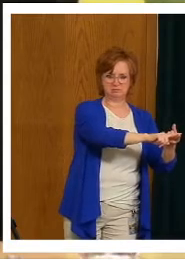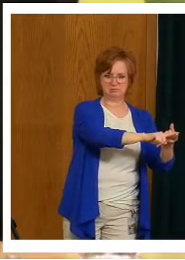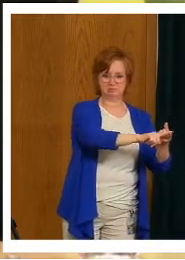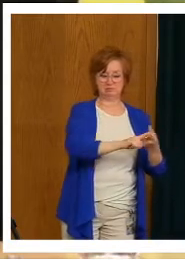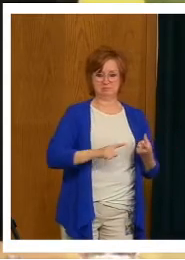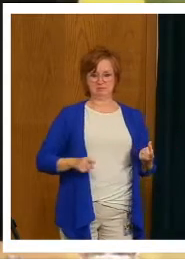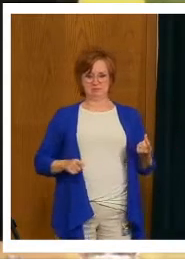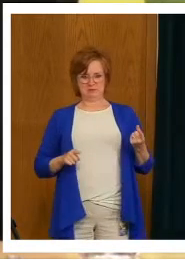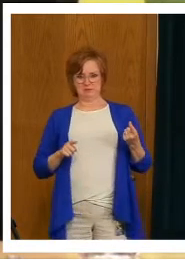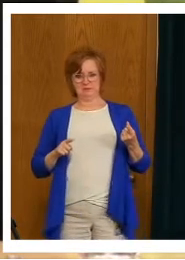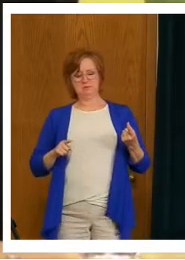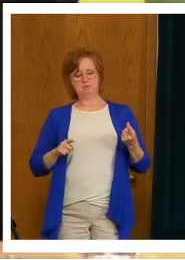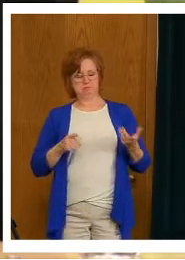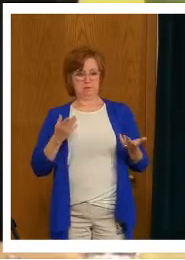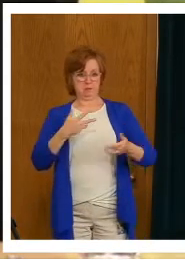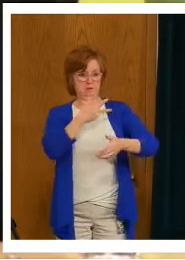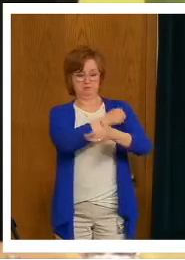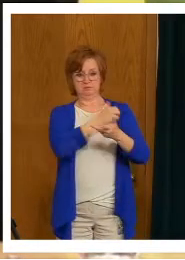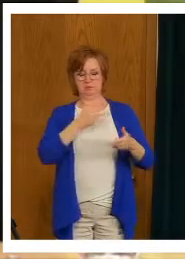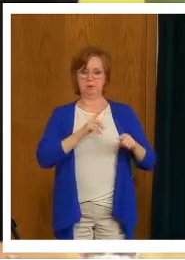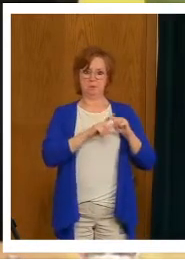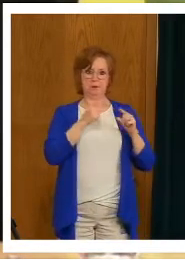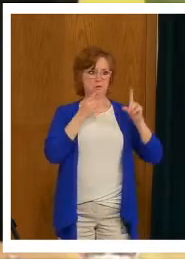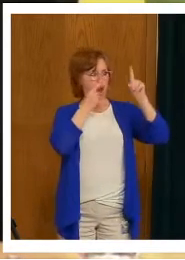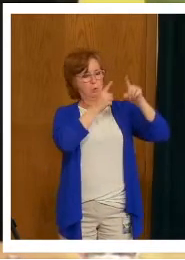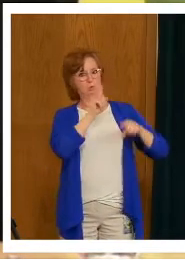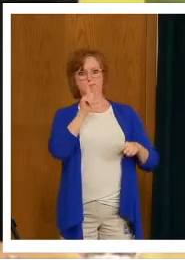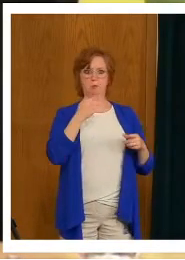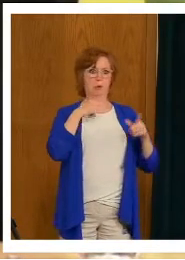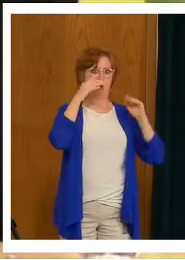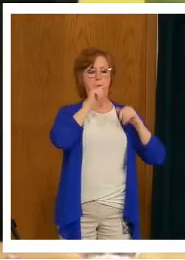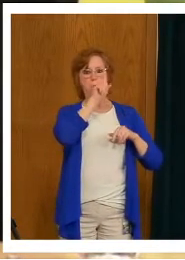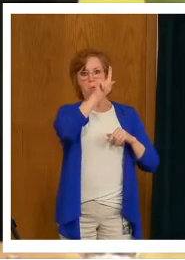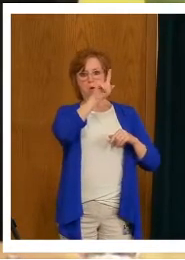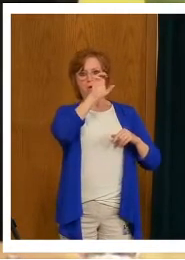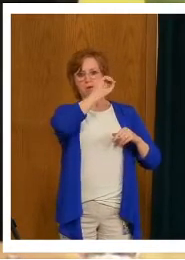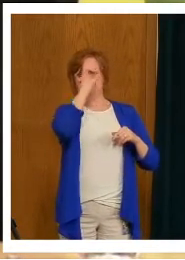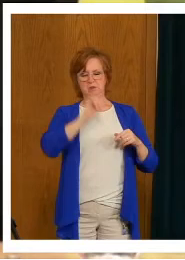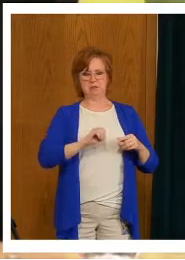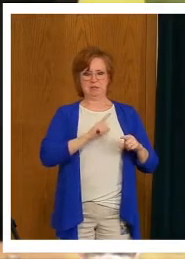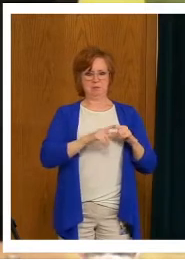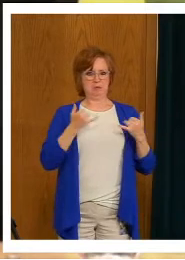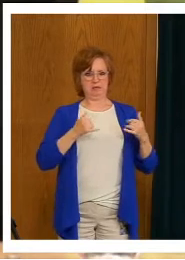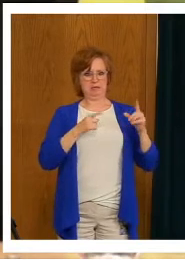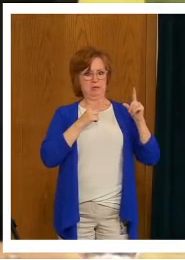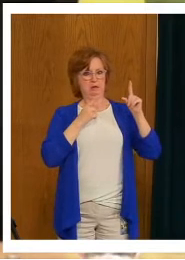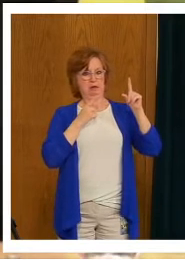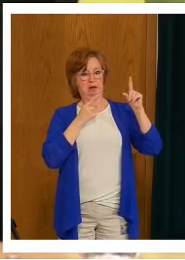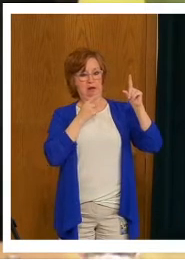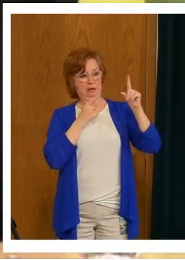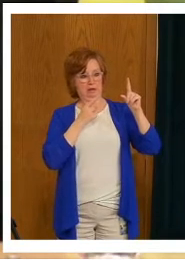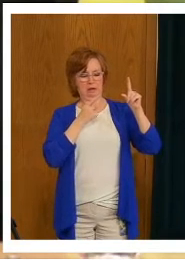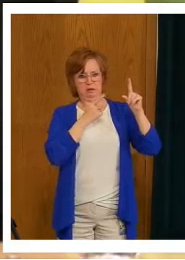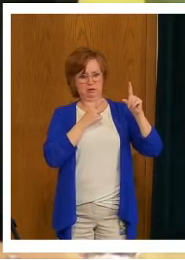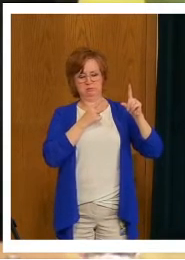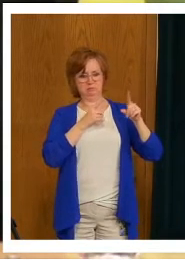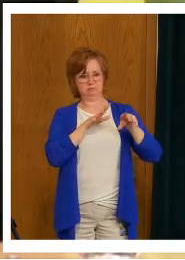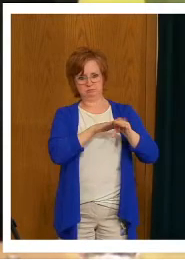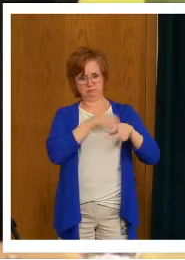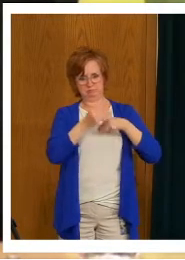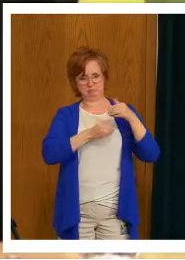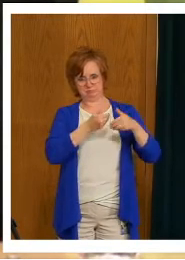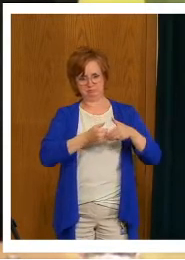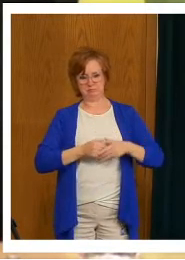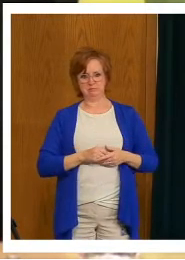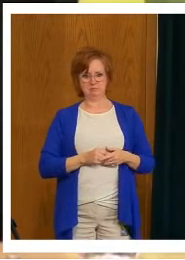getting to the hopeful 100% yet. And I'm just wondering if you're concerned right now whether this is going to